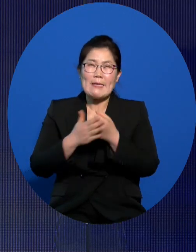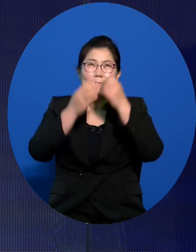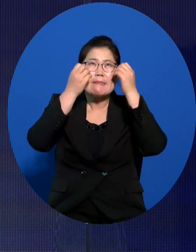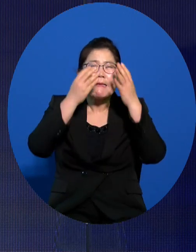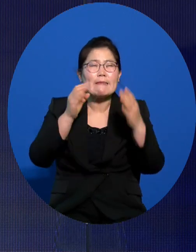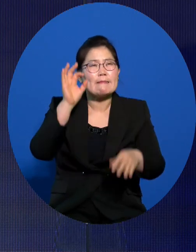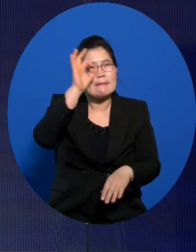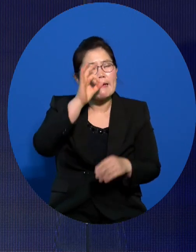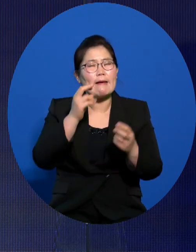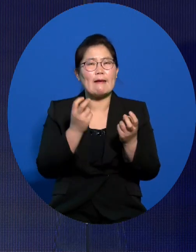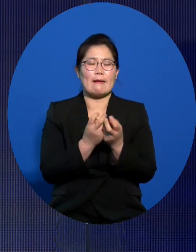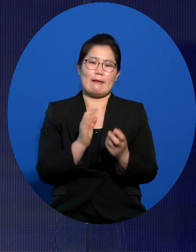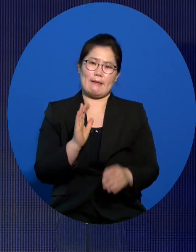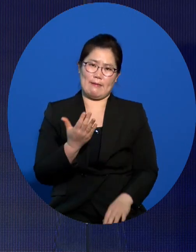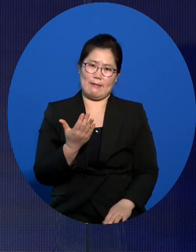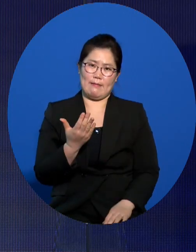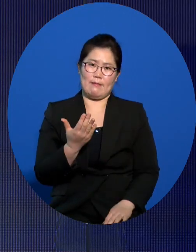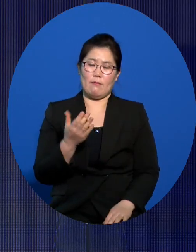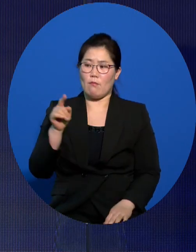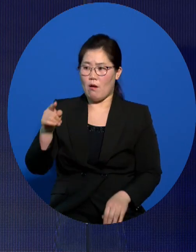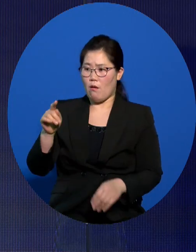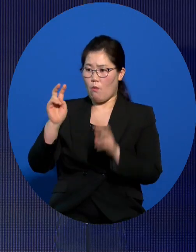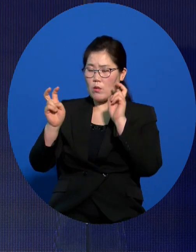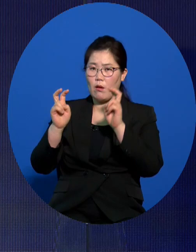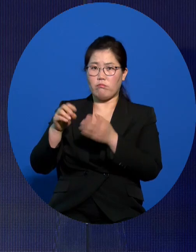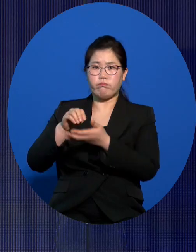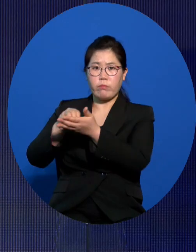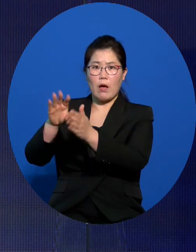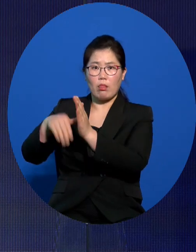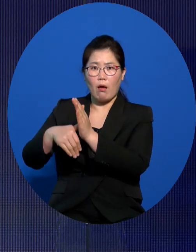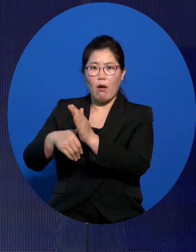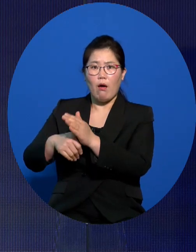the structure that we had.